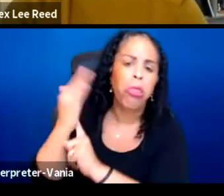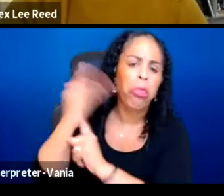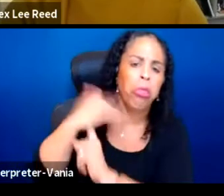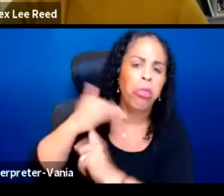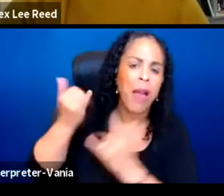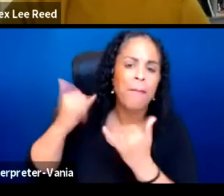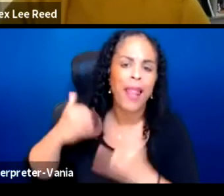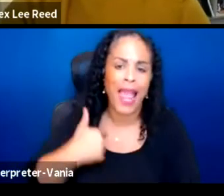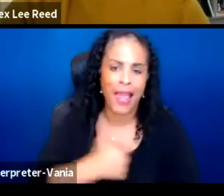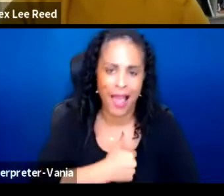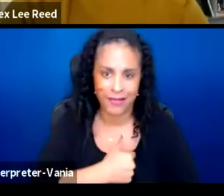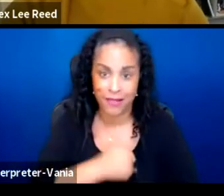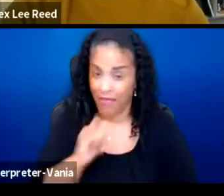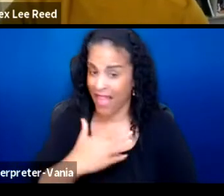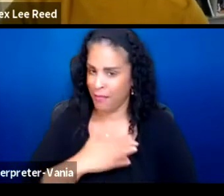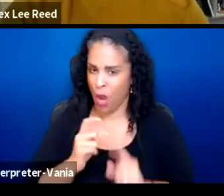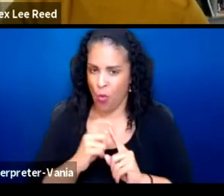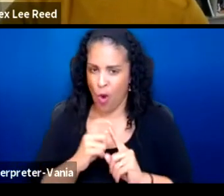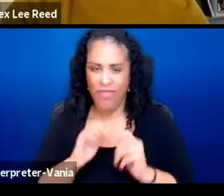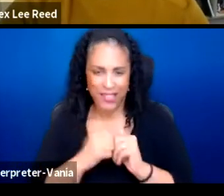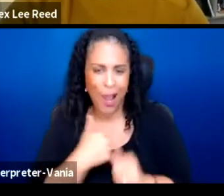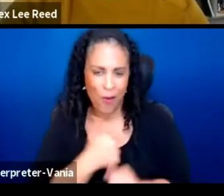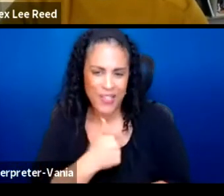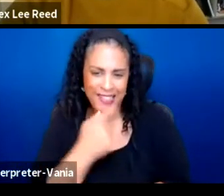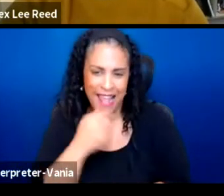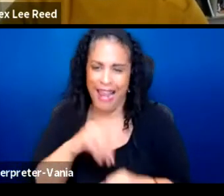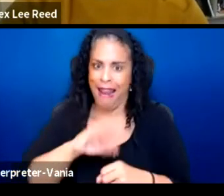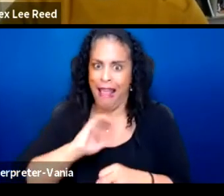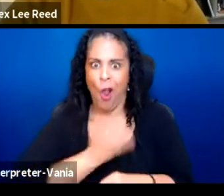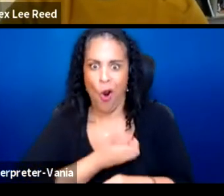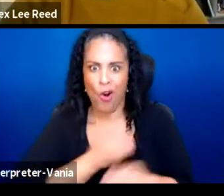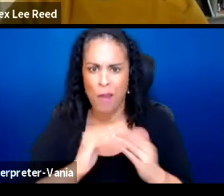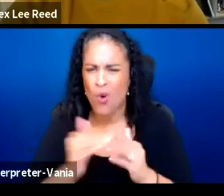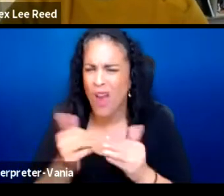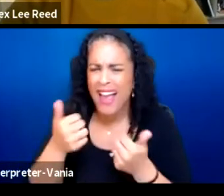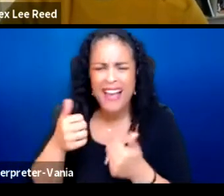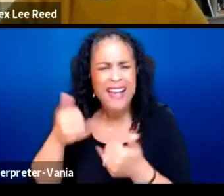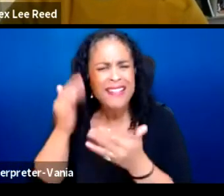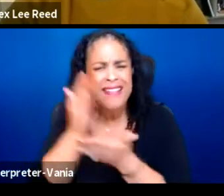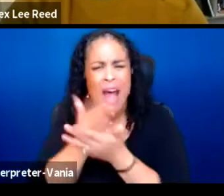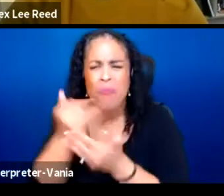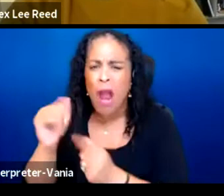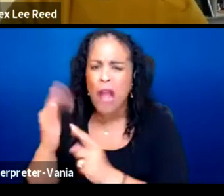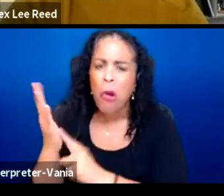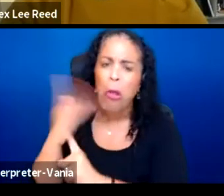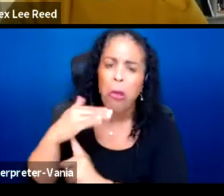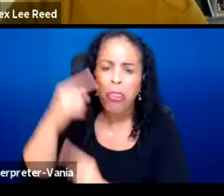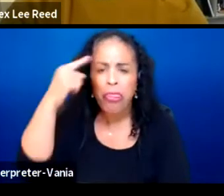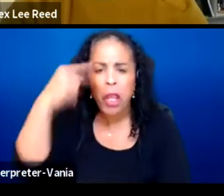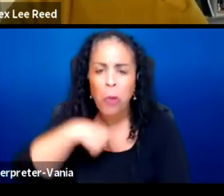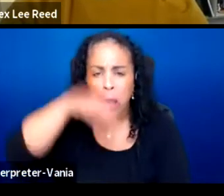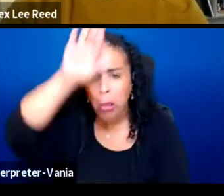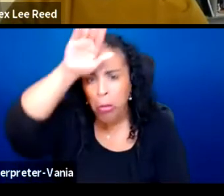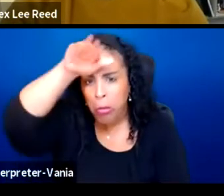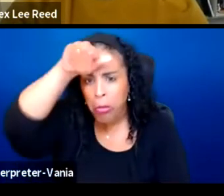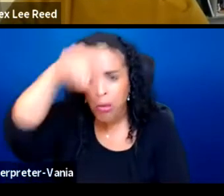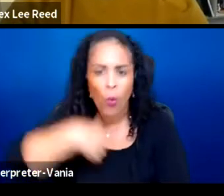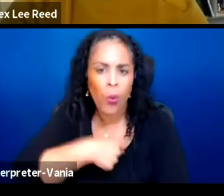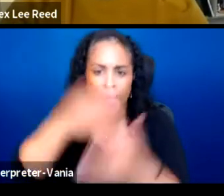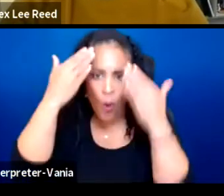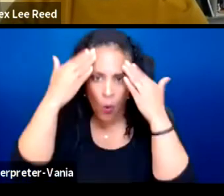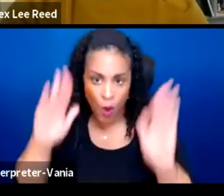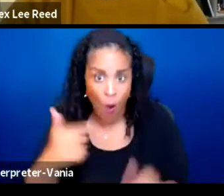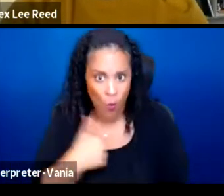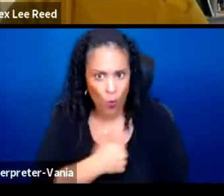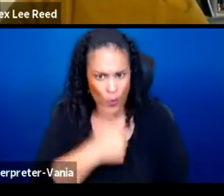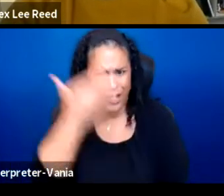that's my word. That's how we say it in my community. Stop trying to play us like we don't know. We do know that